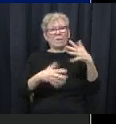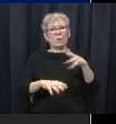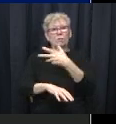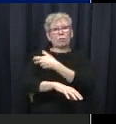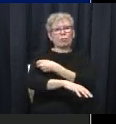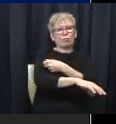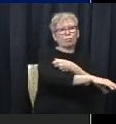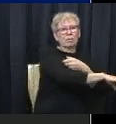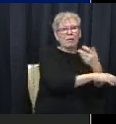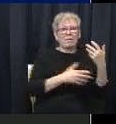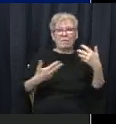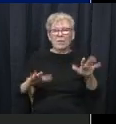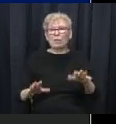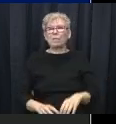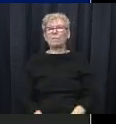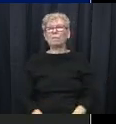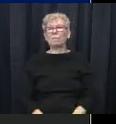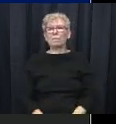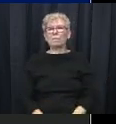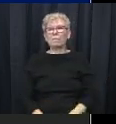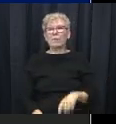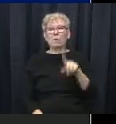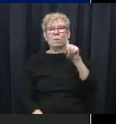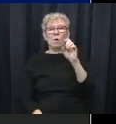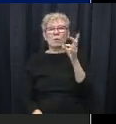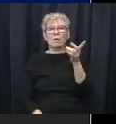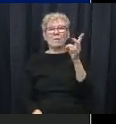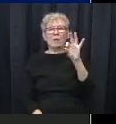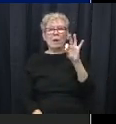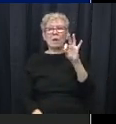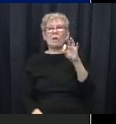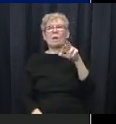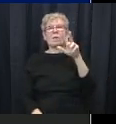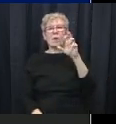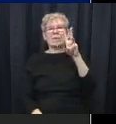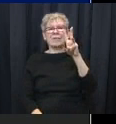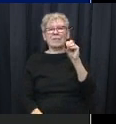179,360 second doses administered, and then